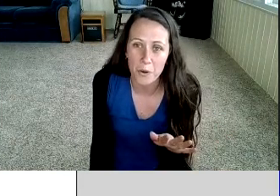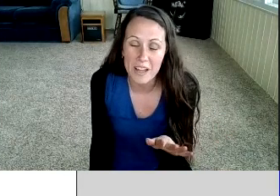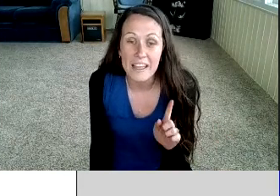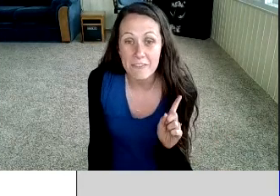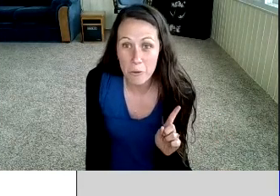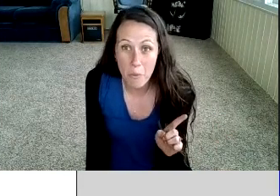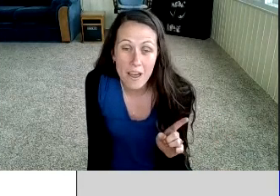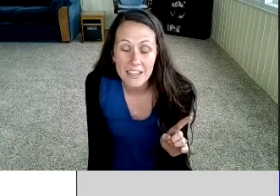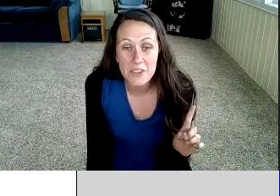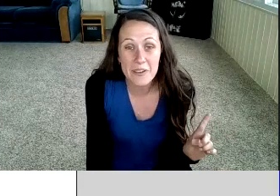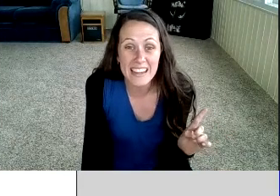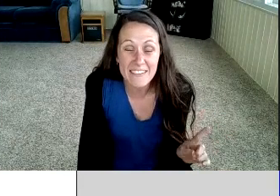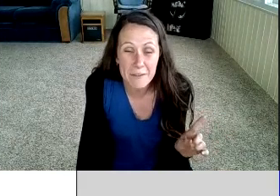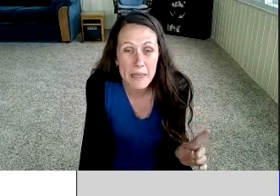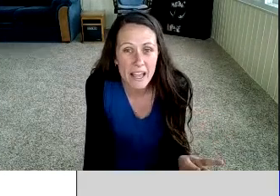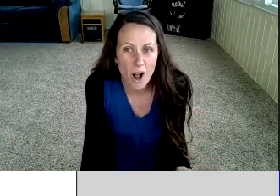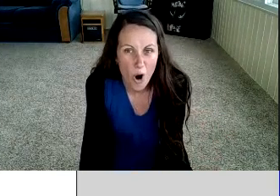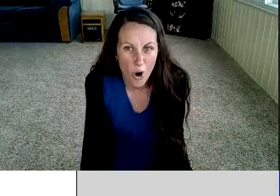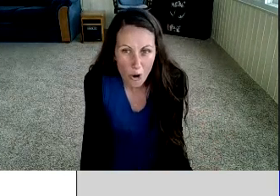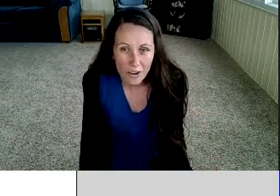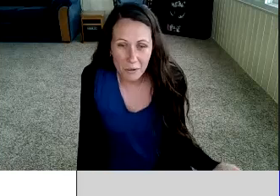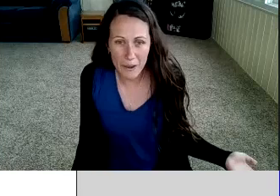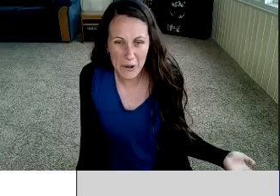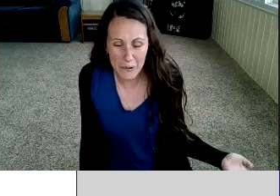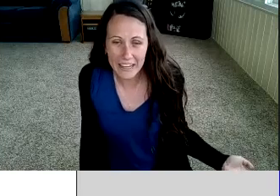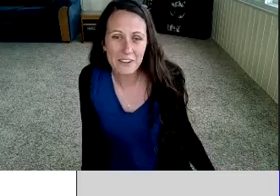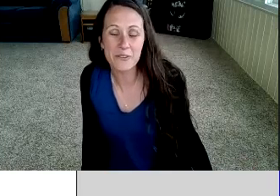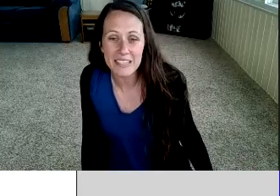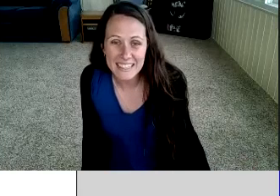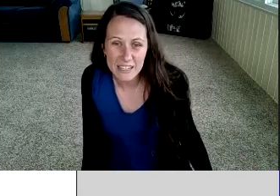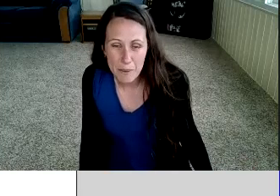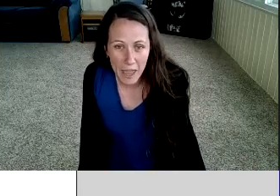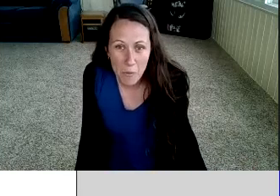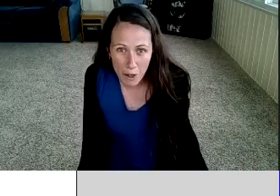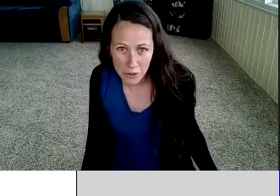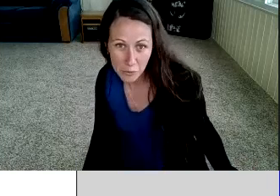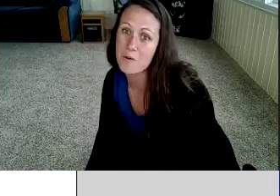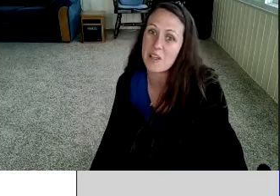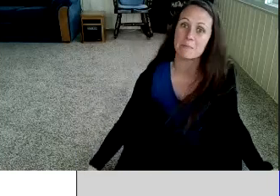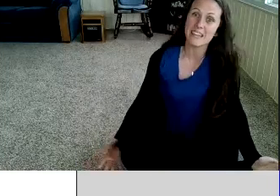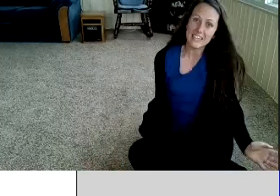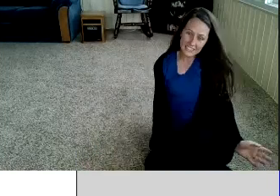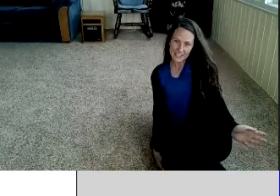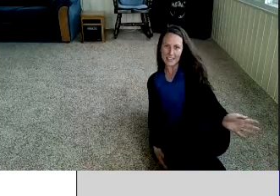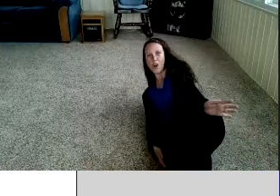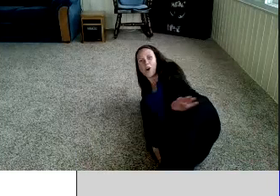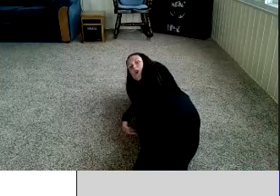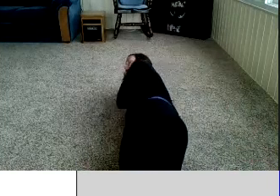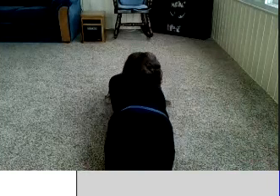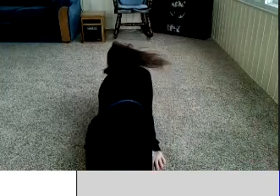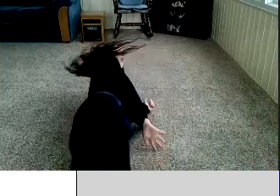you roll. If you want, you can even make a oink, oink, noise like a pig while you roll. It might sound like